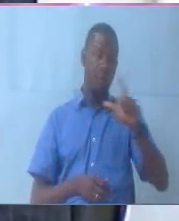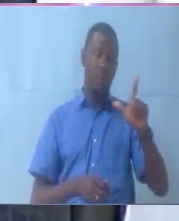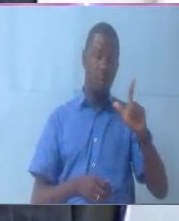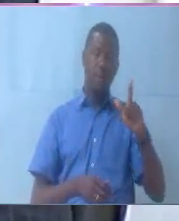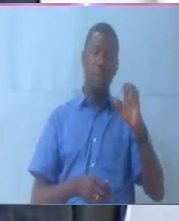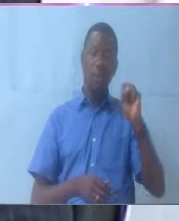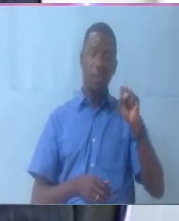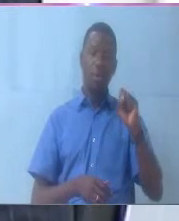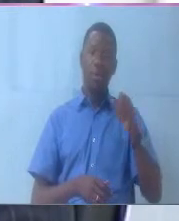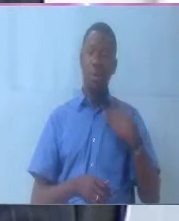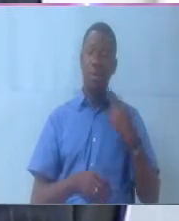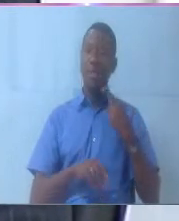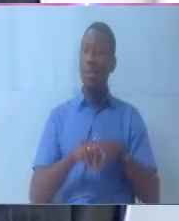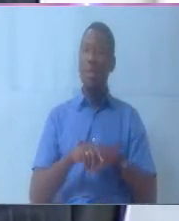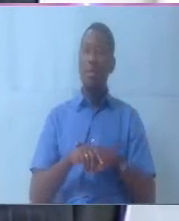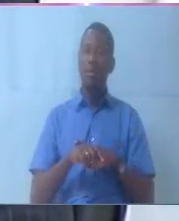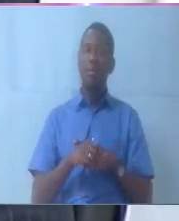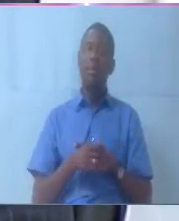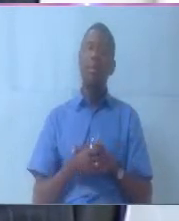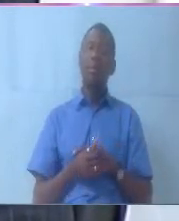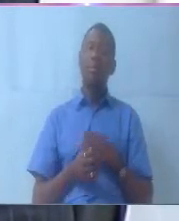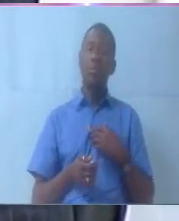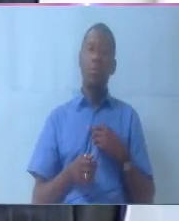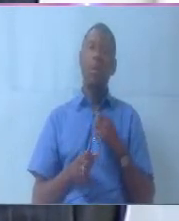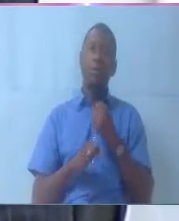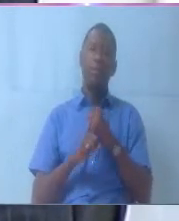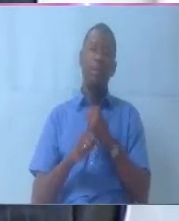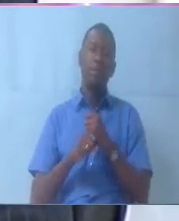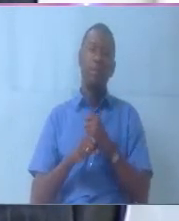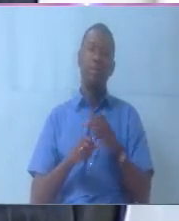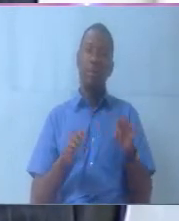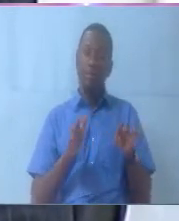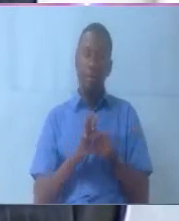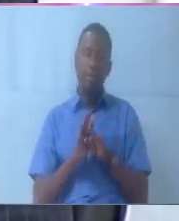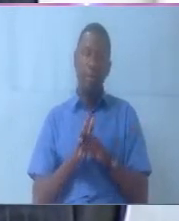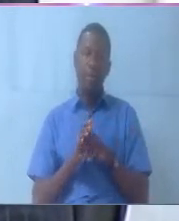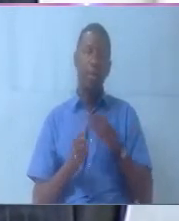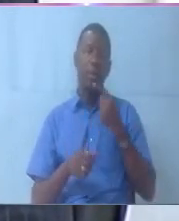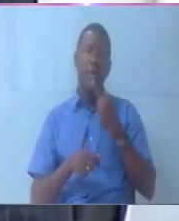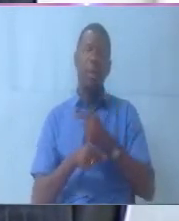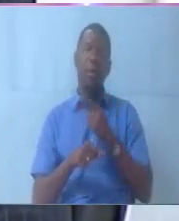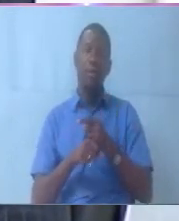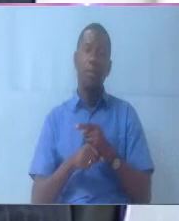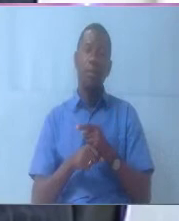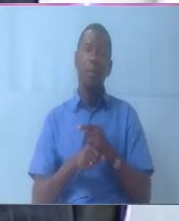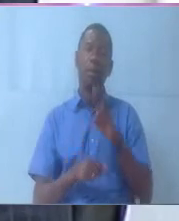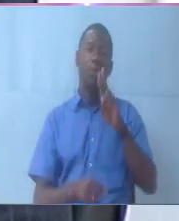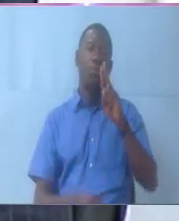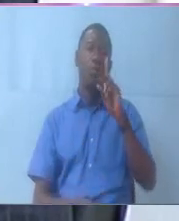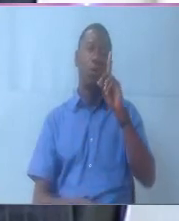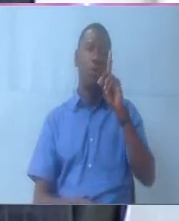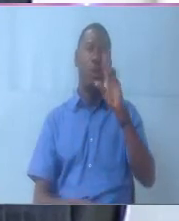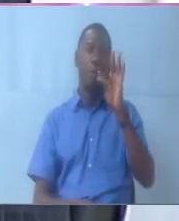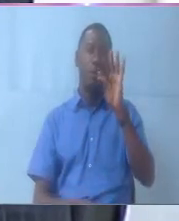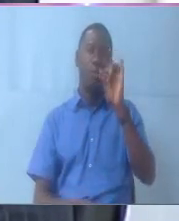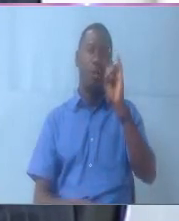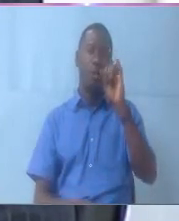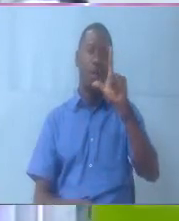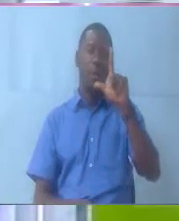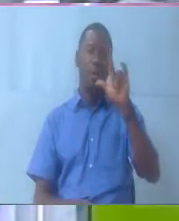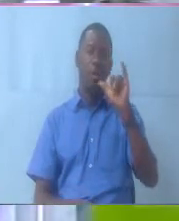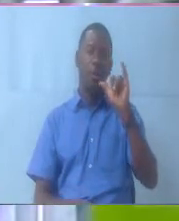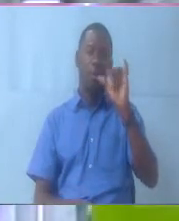the Gambia Utility Corporation. Tumo men ka tamandi wolem Gambia Utilities Corporation wolle kalo wokolu kunna. They